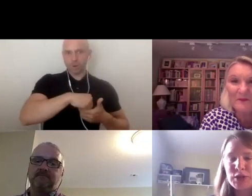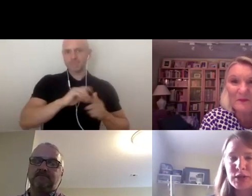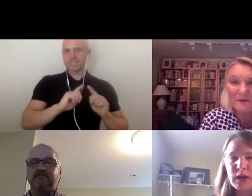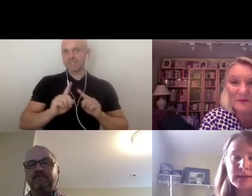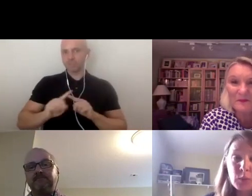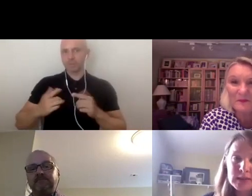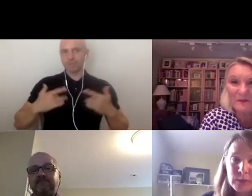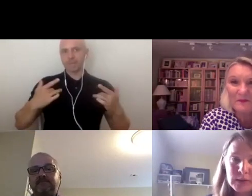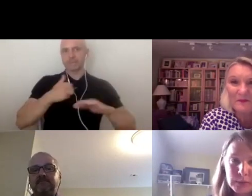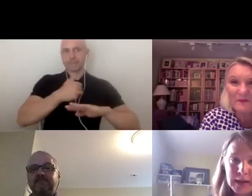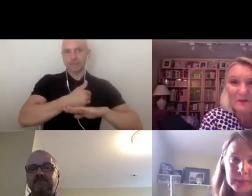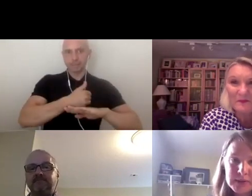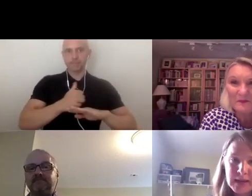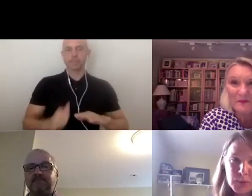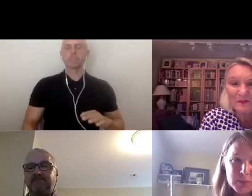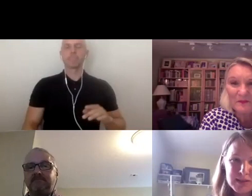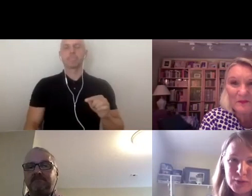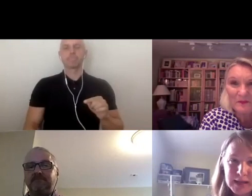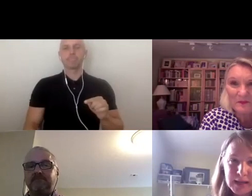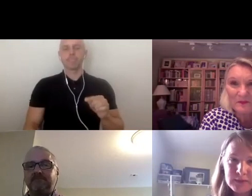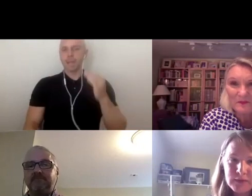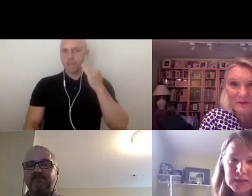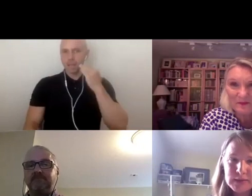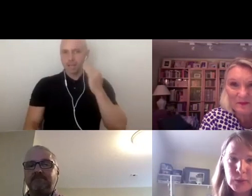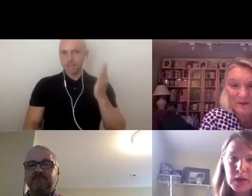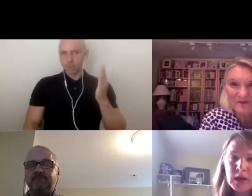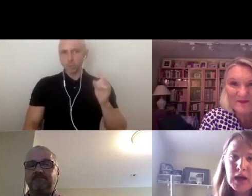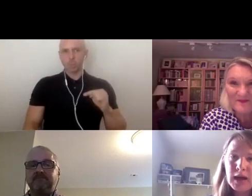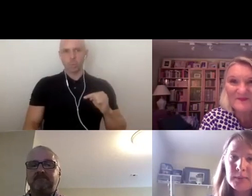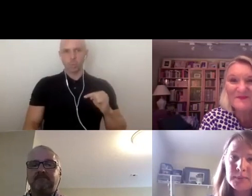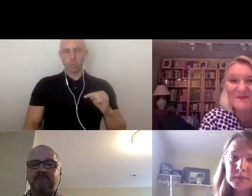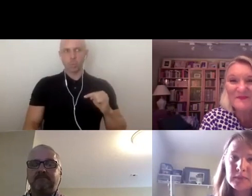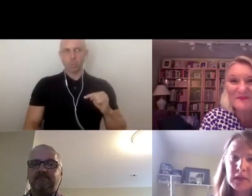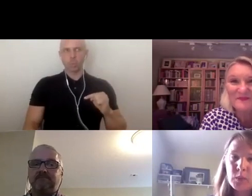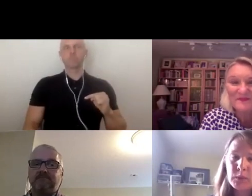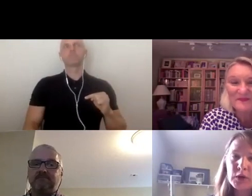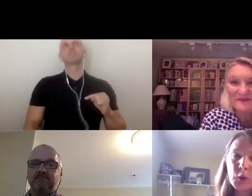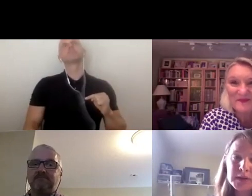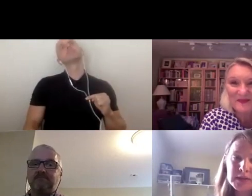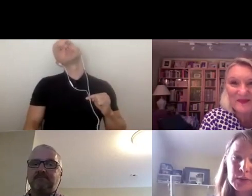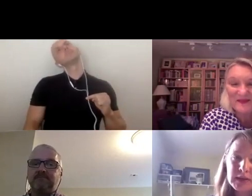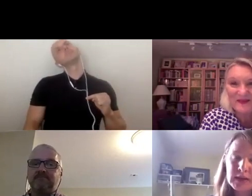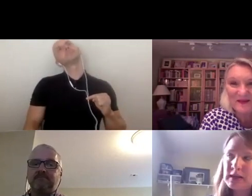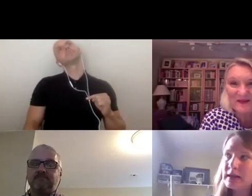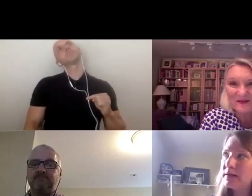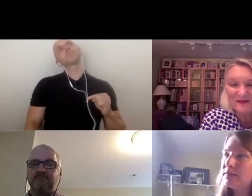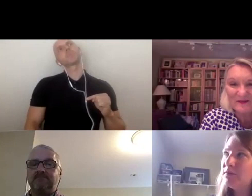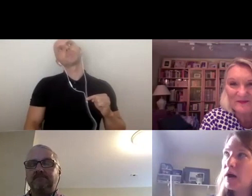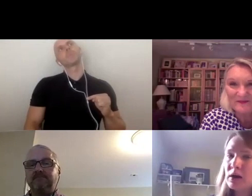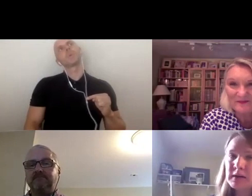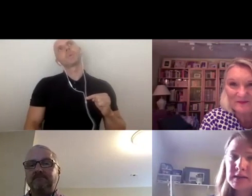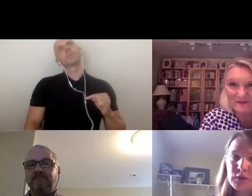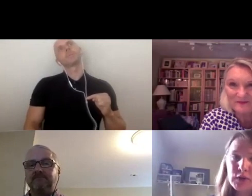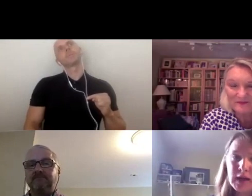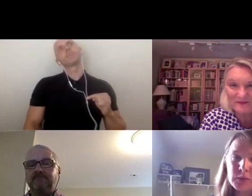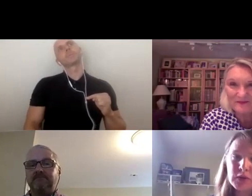this question, I wasn't aware that we were able to get permits for any kind of event. So what we are hoping to do in the